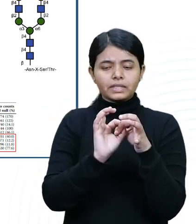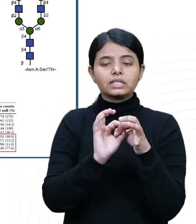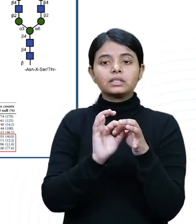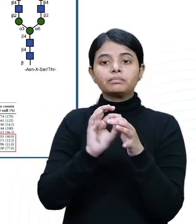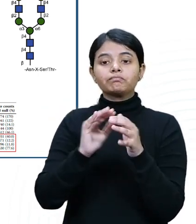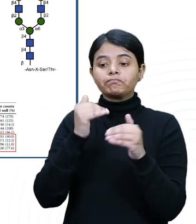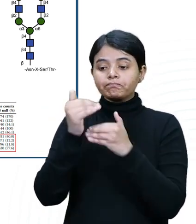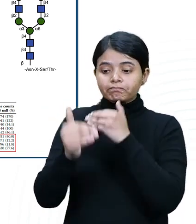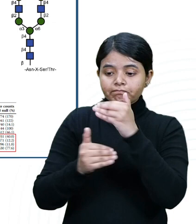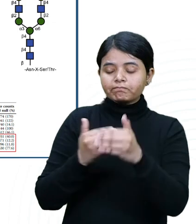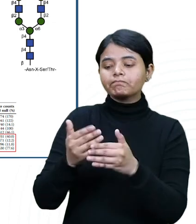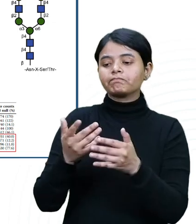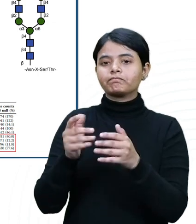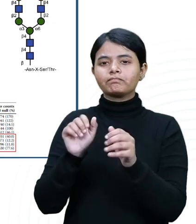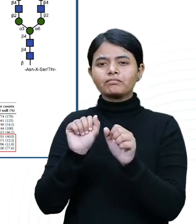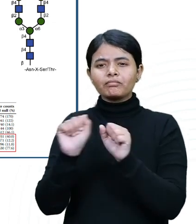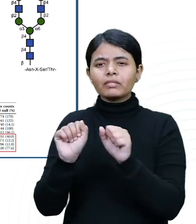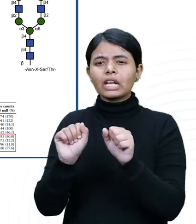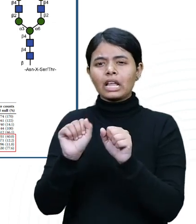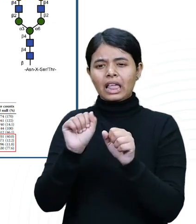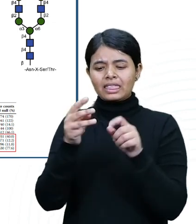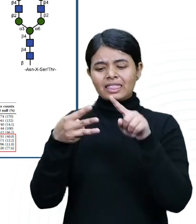enzyme.